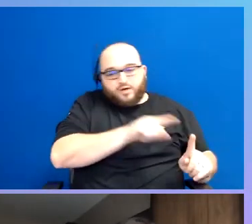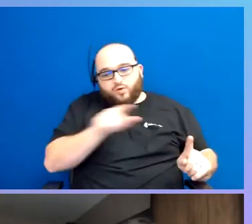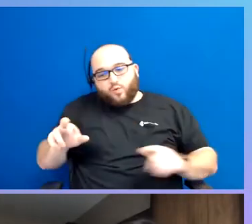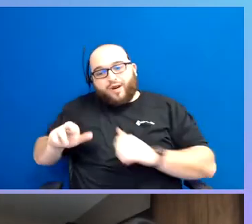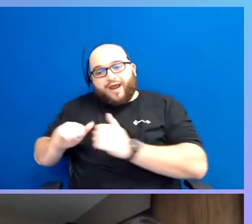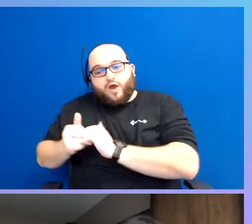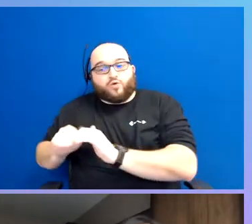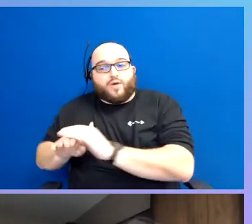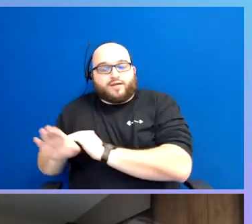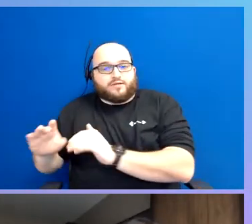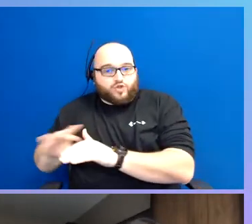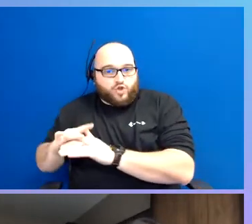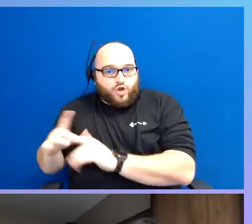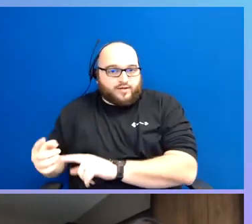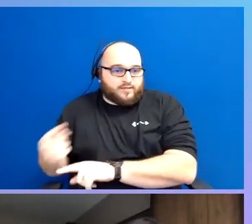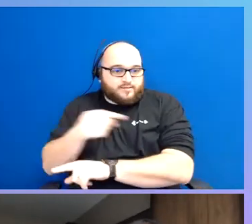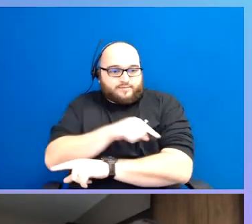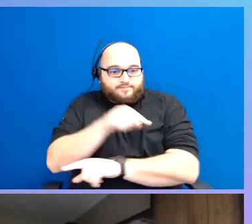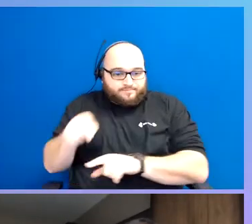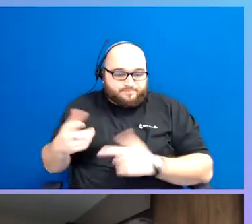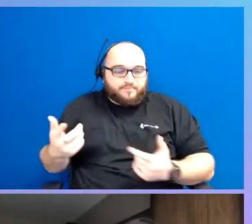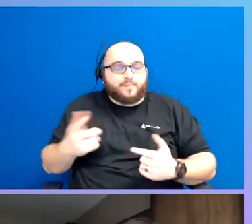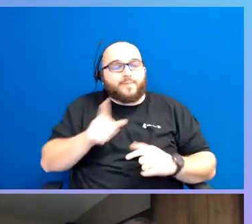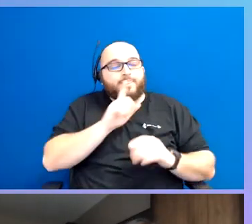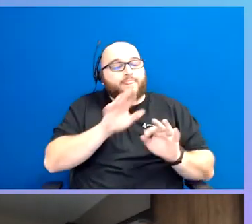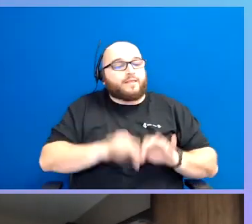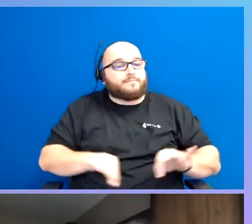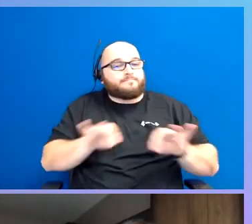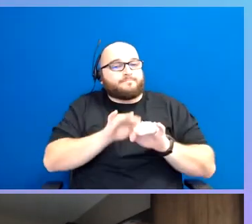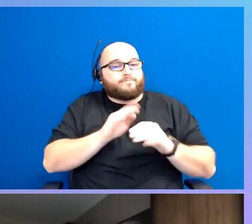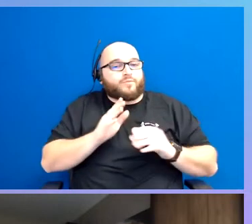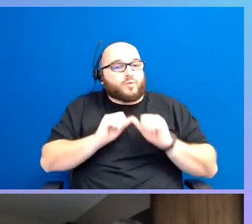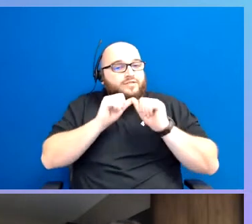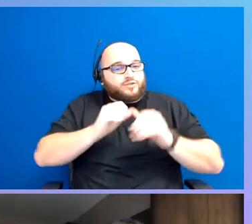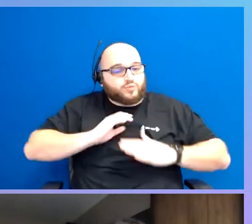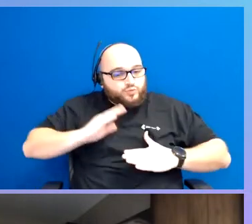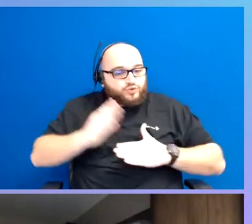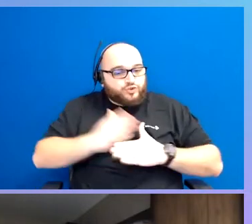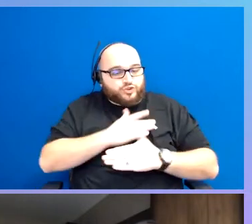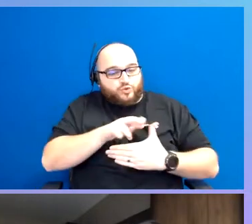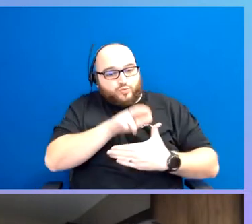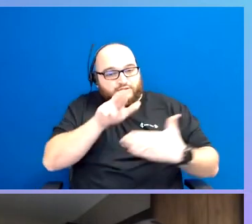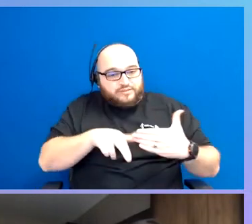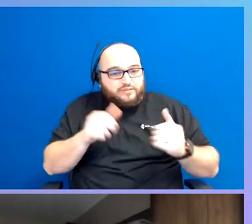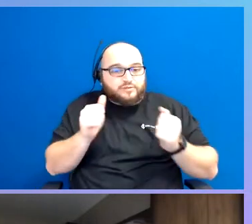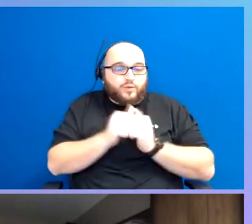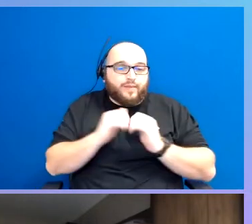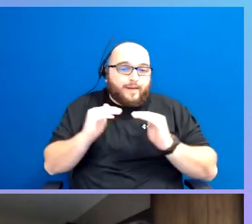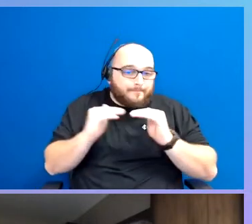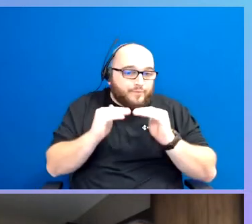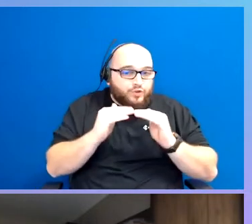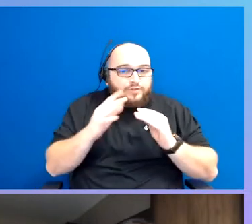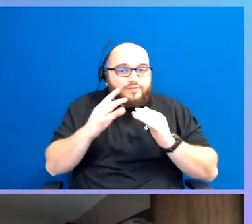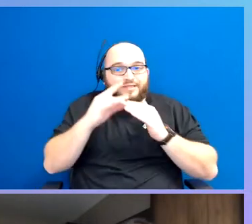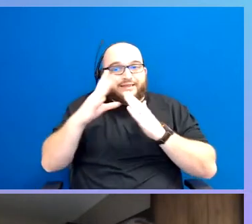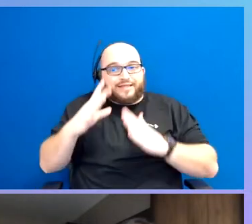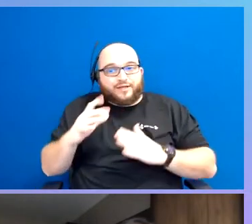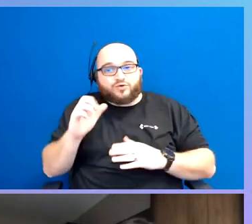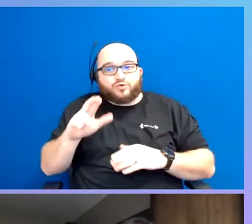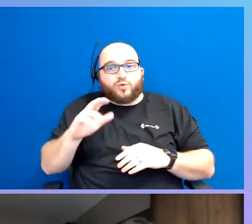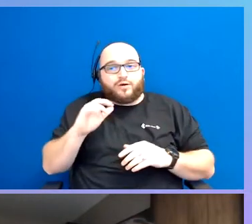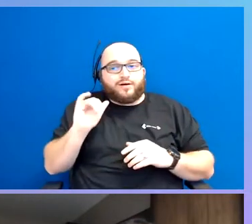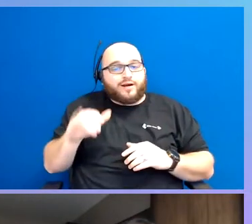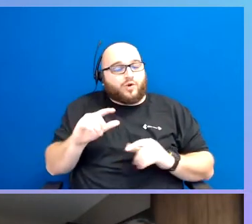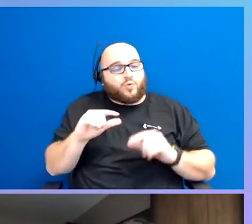It's really, really important to share results continuously with peers, with leaders, and even through champions group,